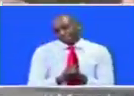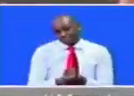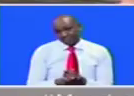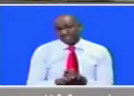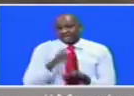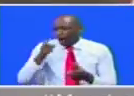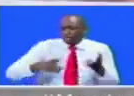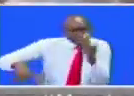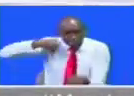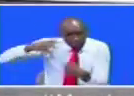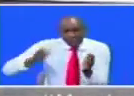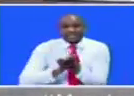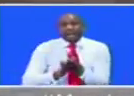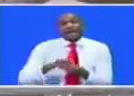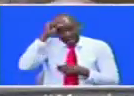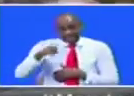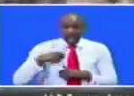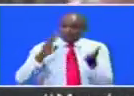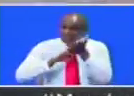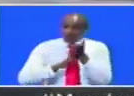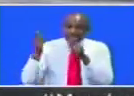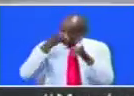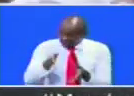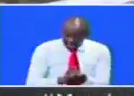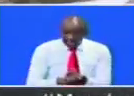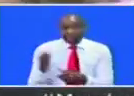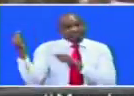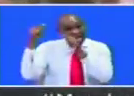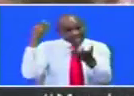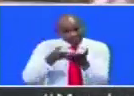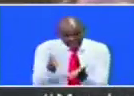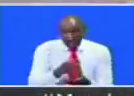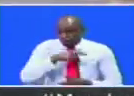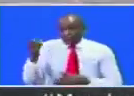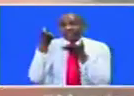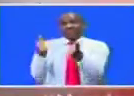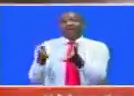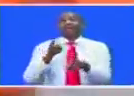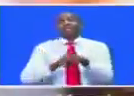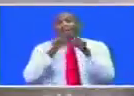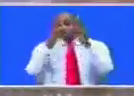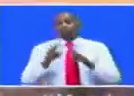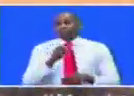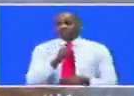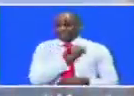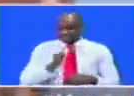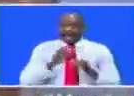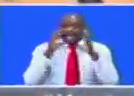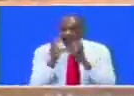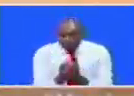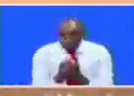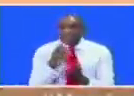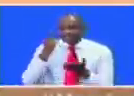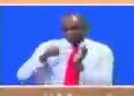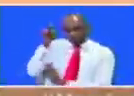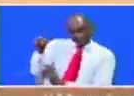Hell broke loose when Migori Governor Okoth Obado arrived at the venue and went straight to the podium after Kisumu Senator Anyang Nyong'o